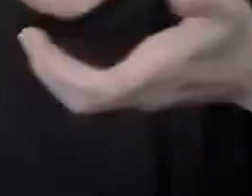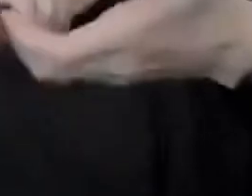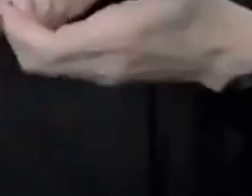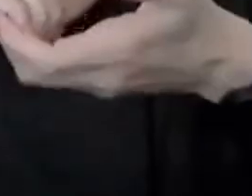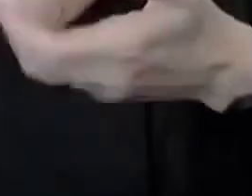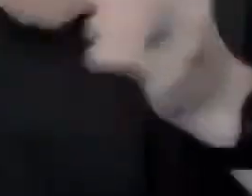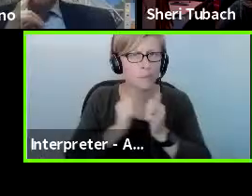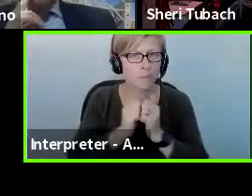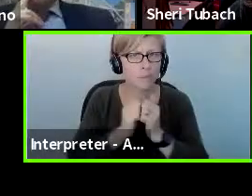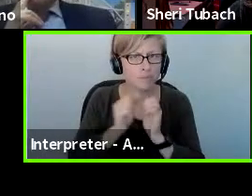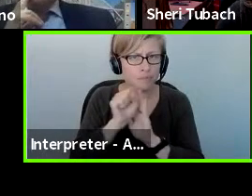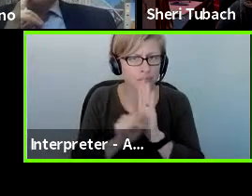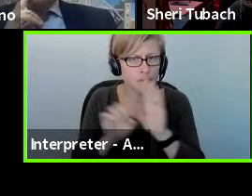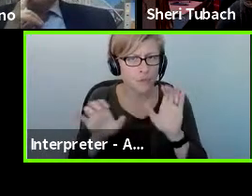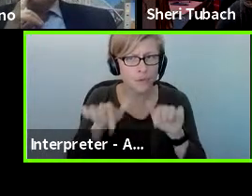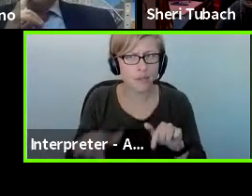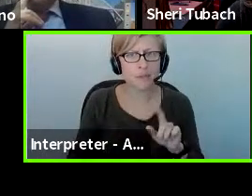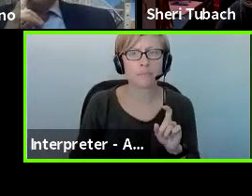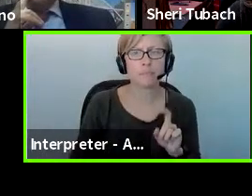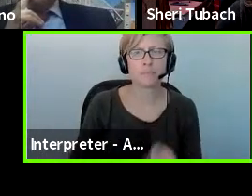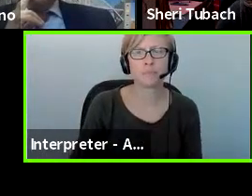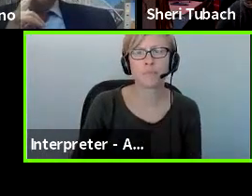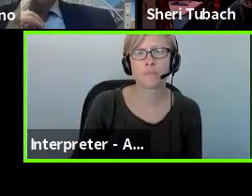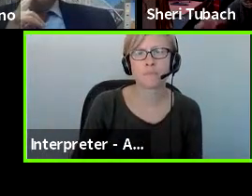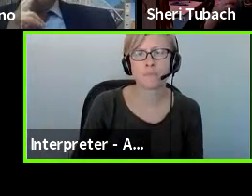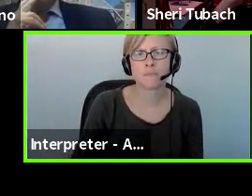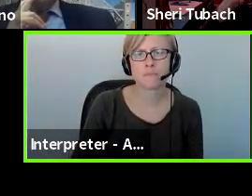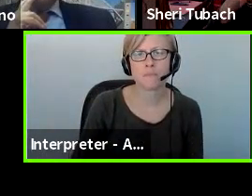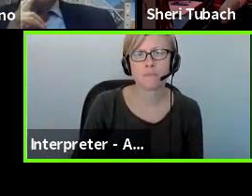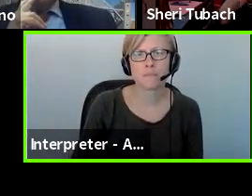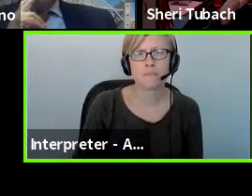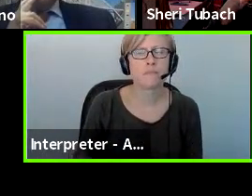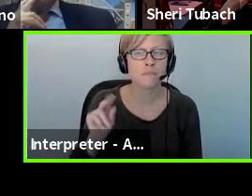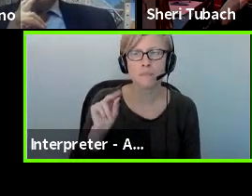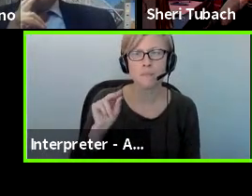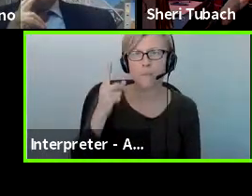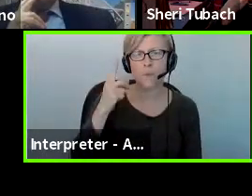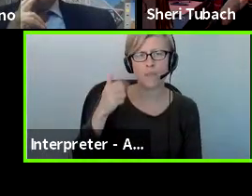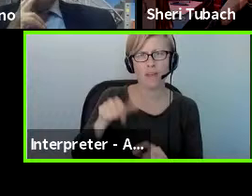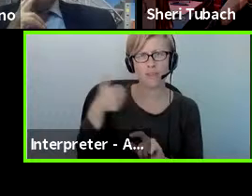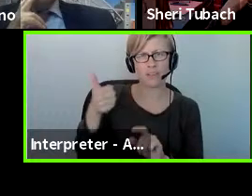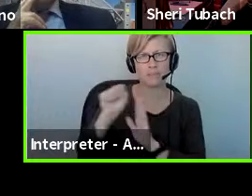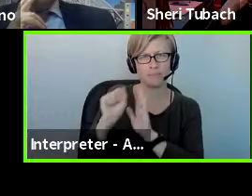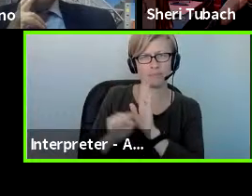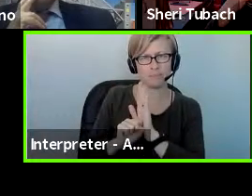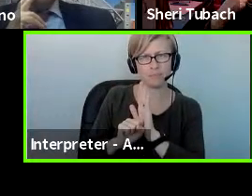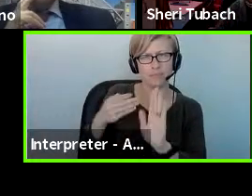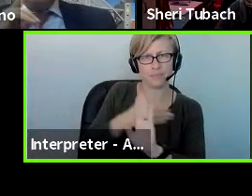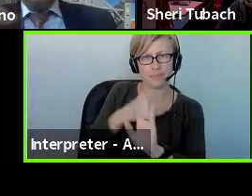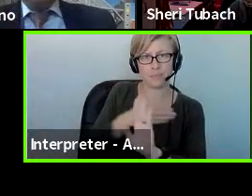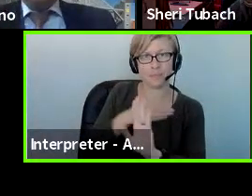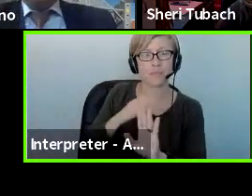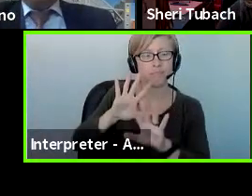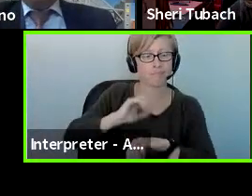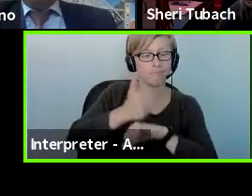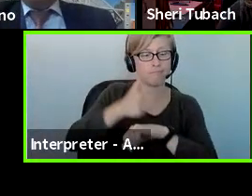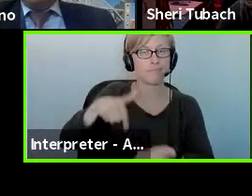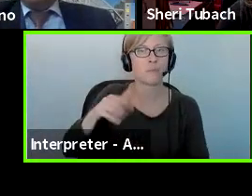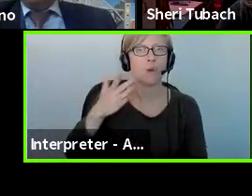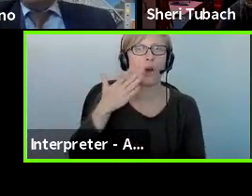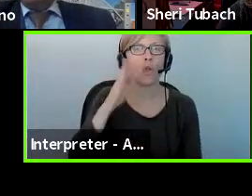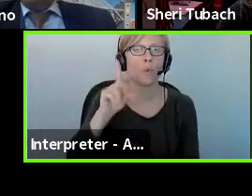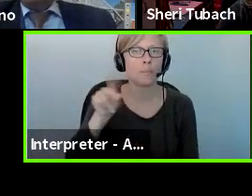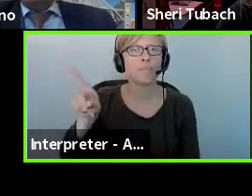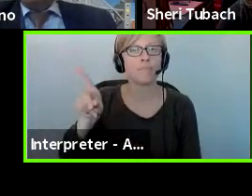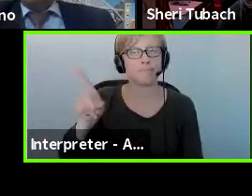this? Not so much. So one of the earlier states that did this was Colorado, and they published a